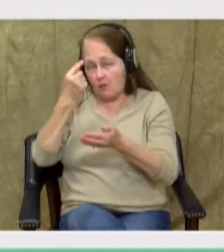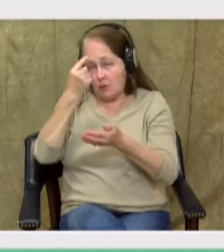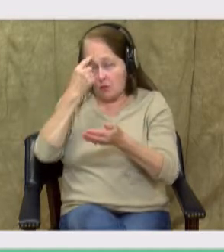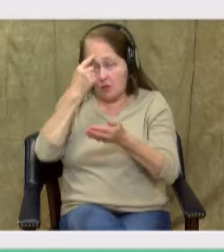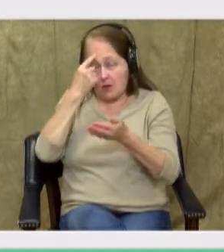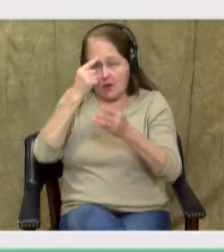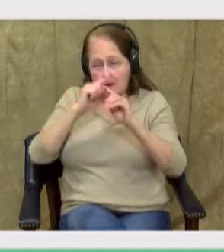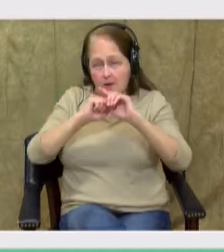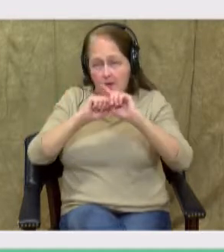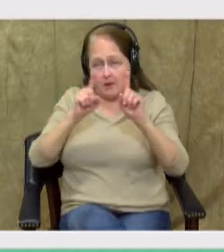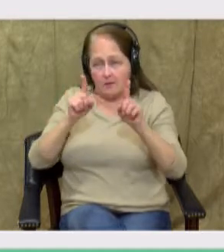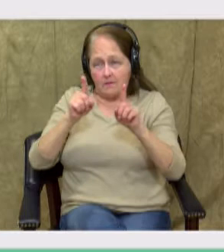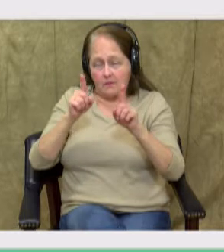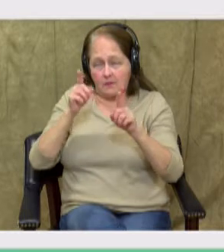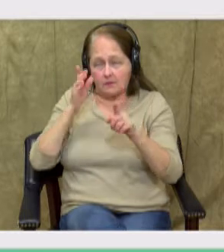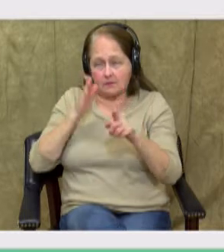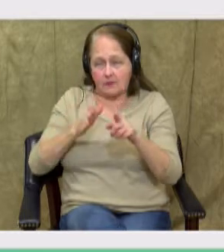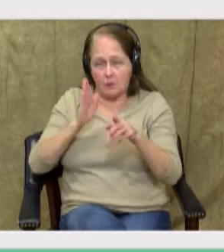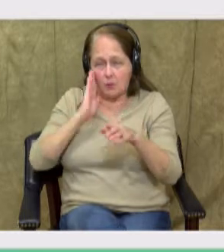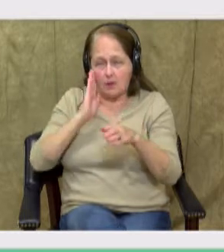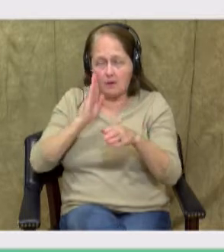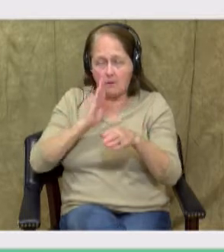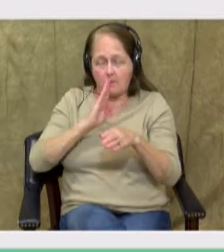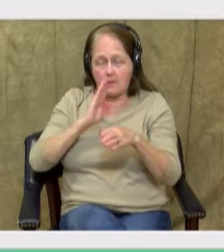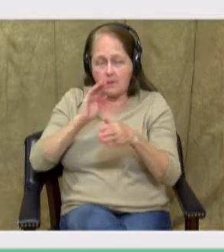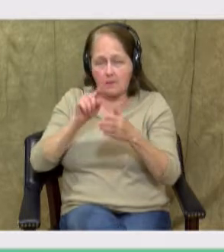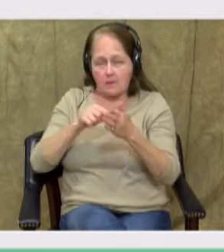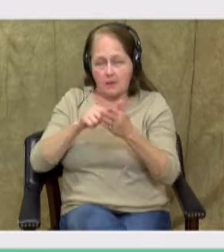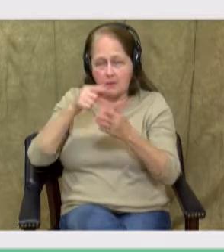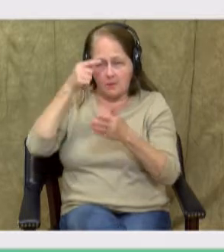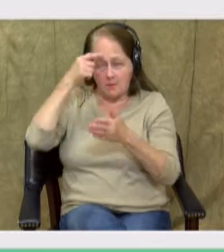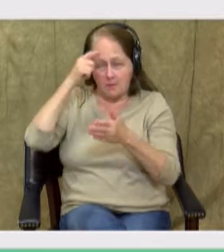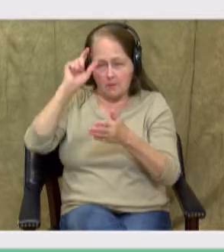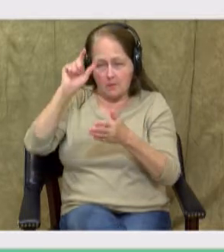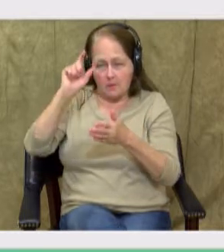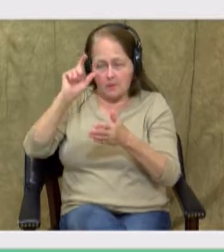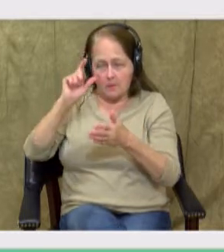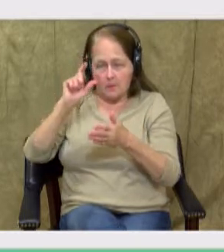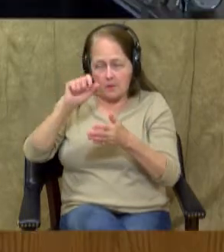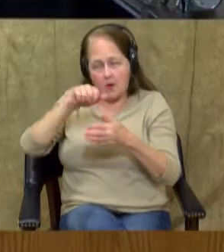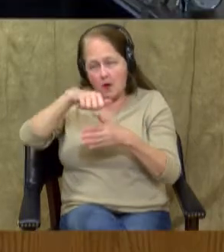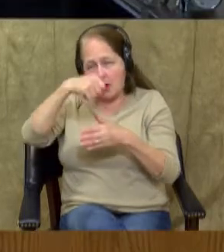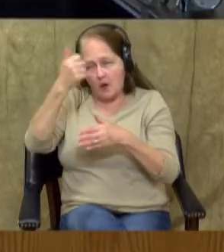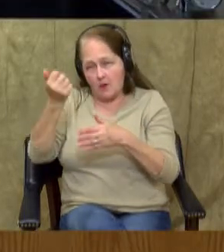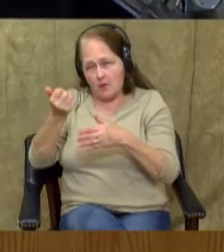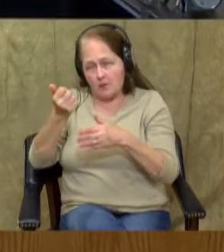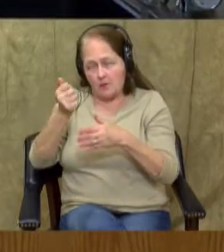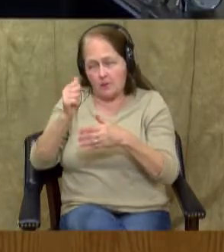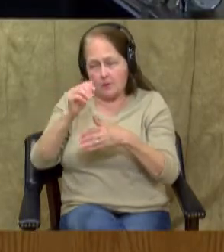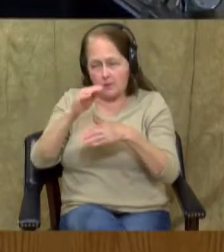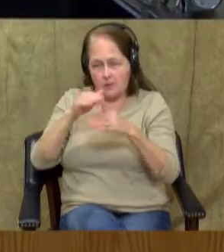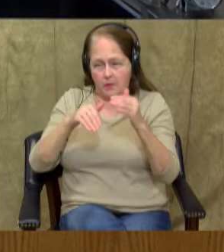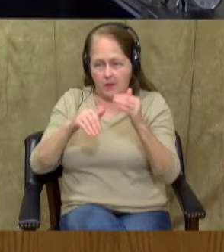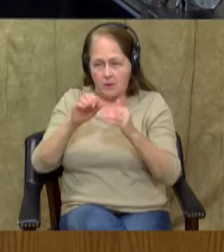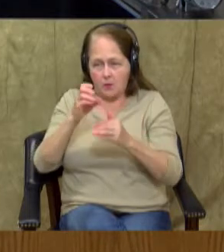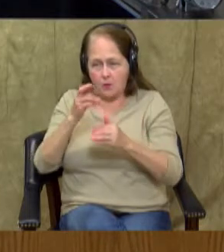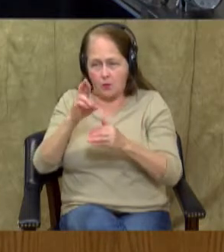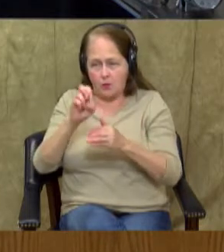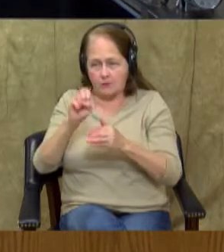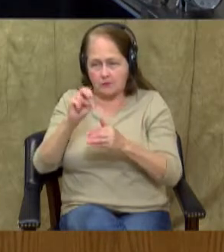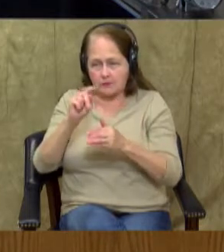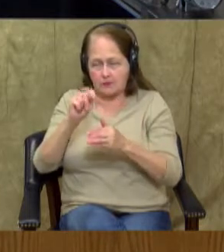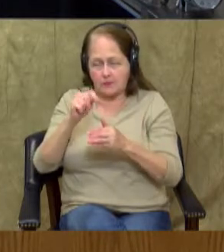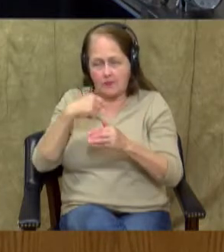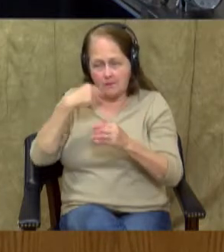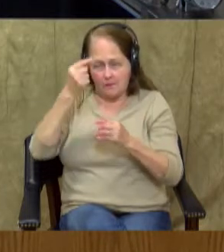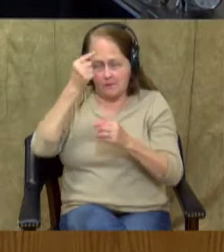on a different side, it would be that moon. So this student was thinking it was something other than the crescent. Then I have another one